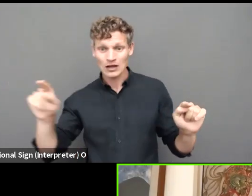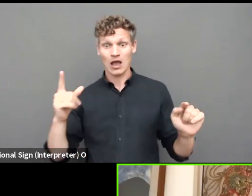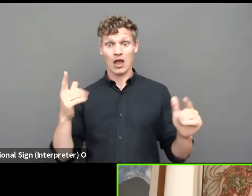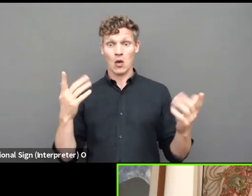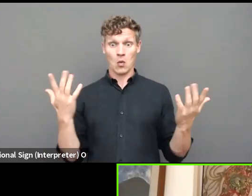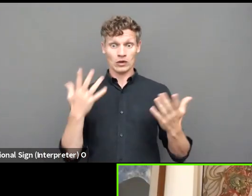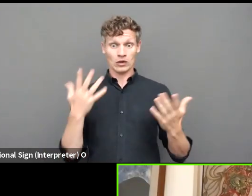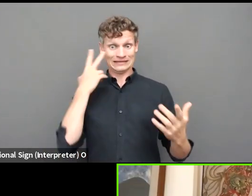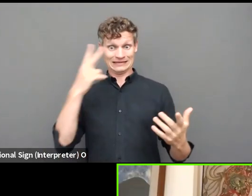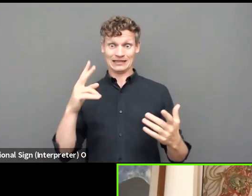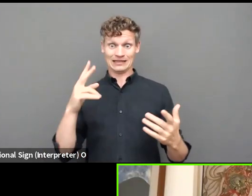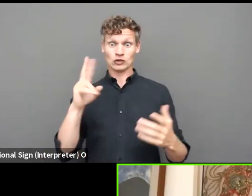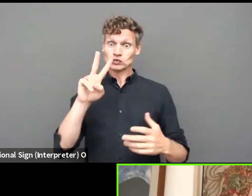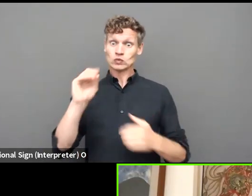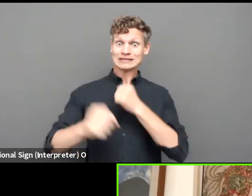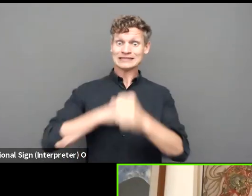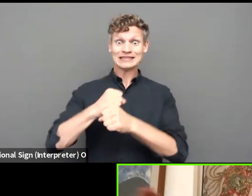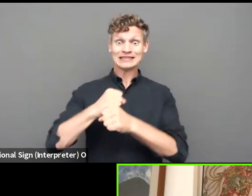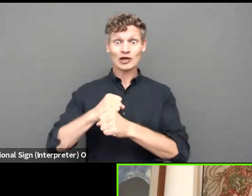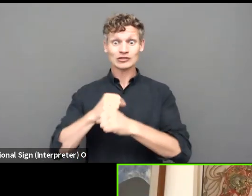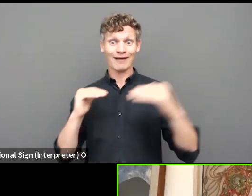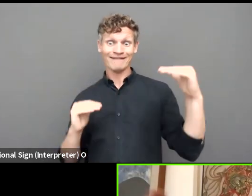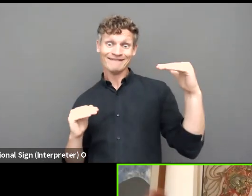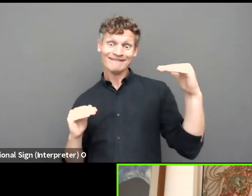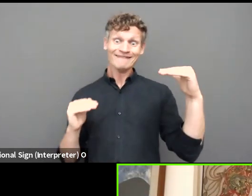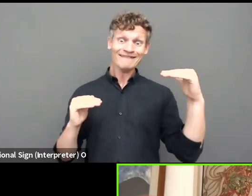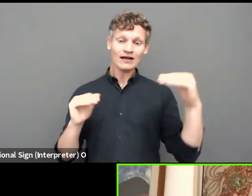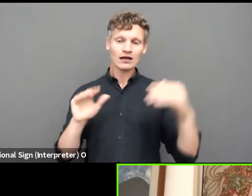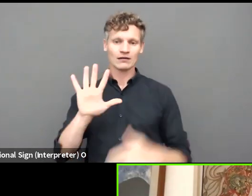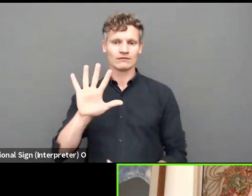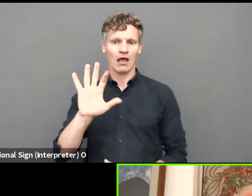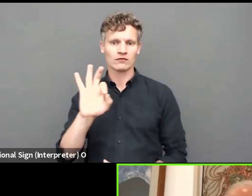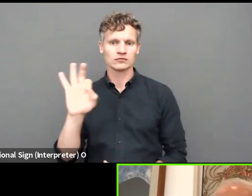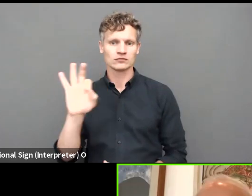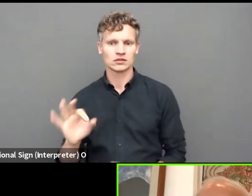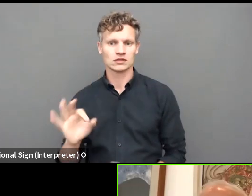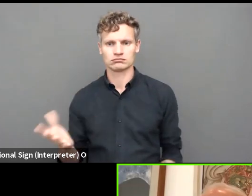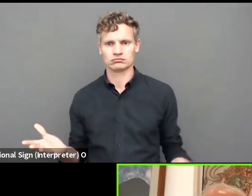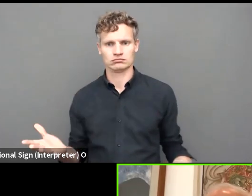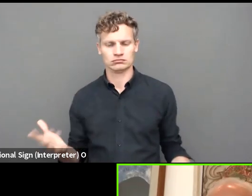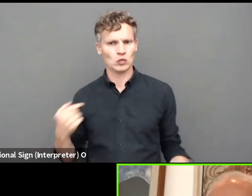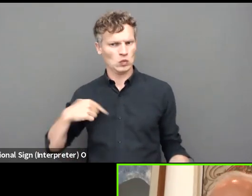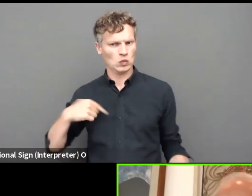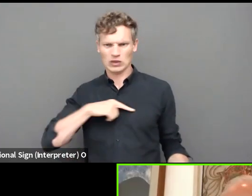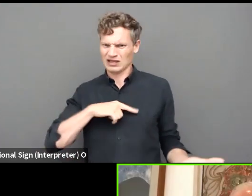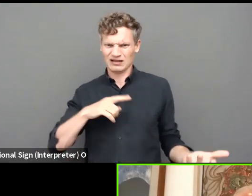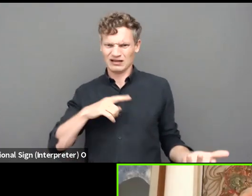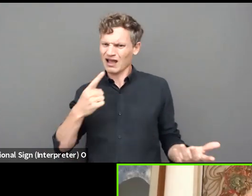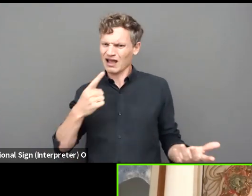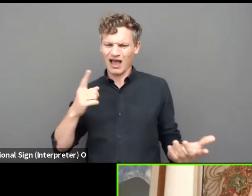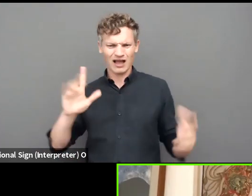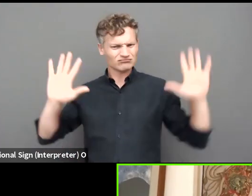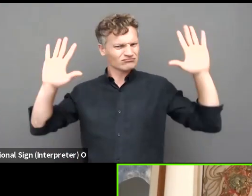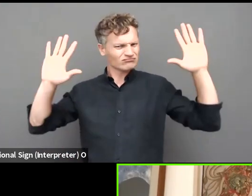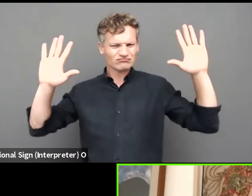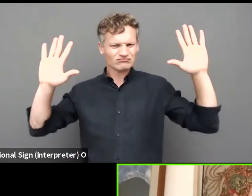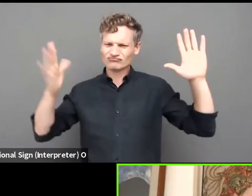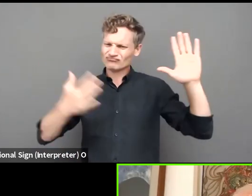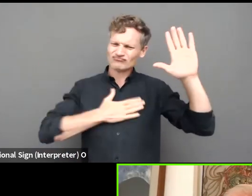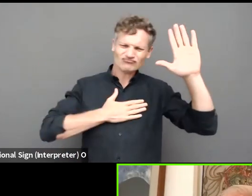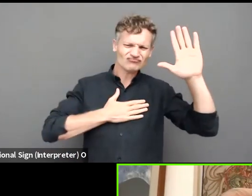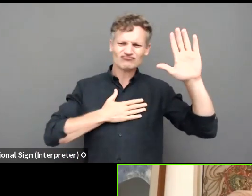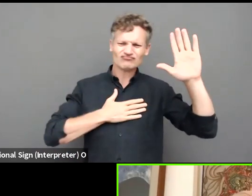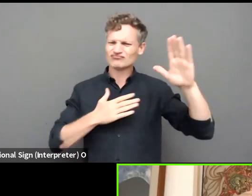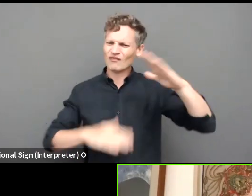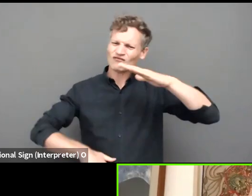When we were, fully dedicated and fully honed in on this, we